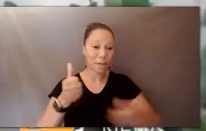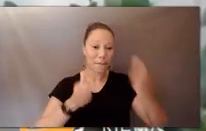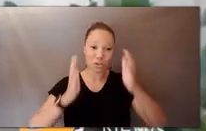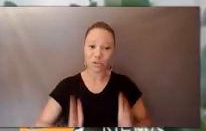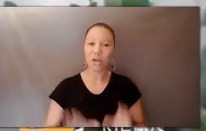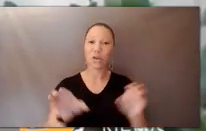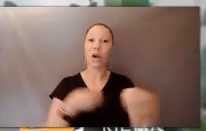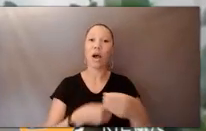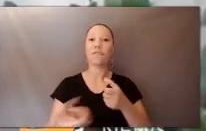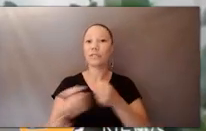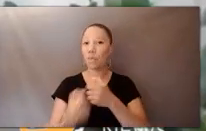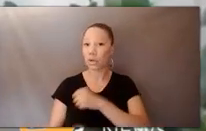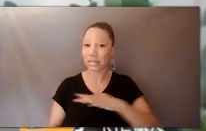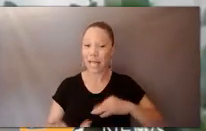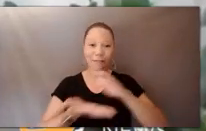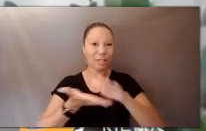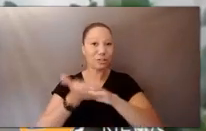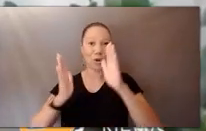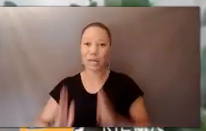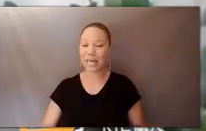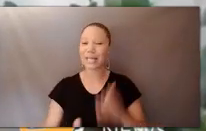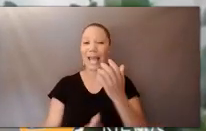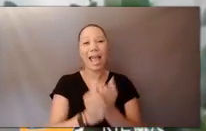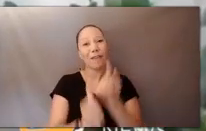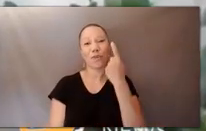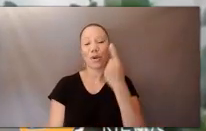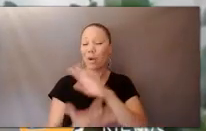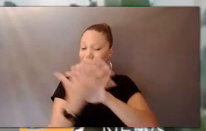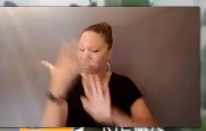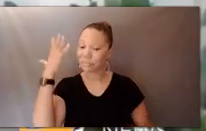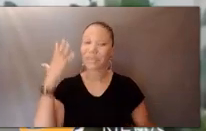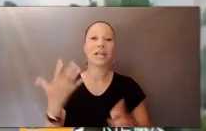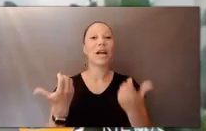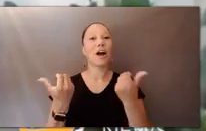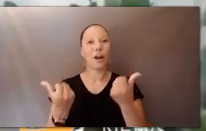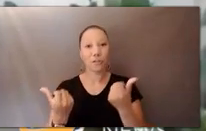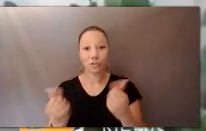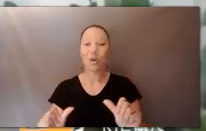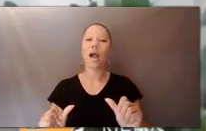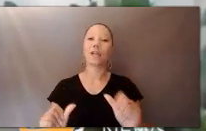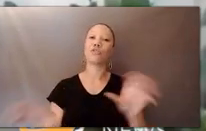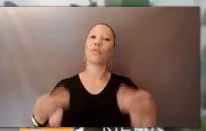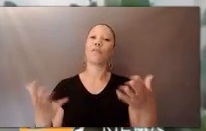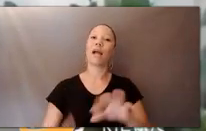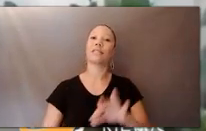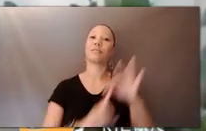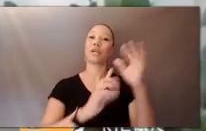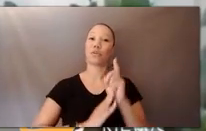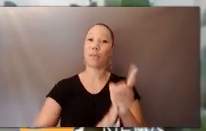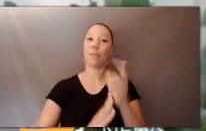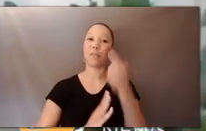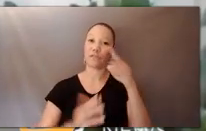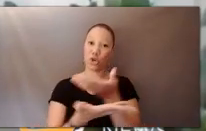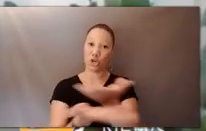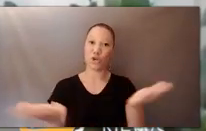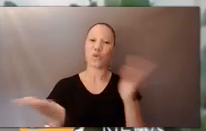support staff, your custodians, everyone is working to try to continue to give you as many special moments as we can,